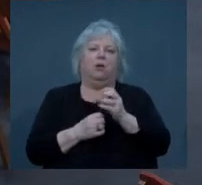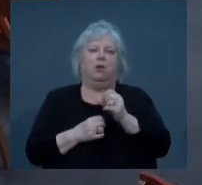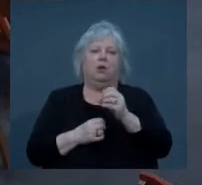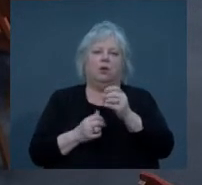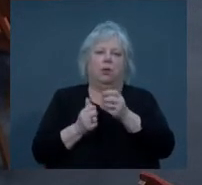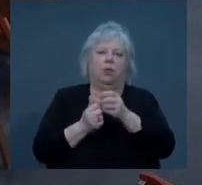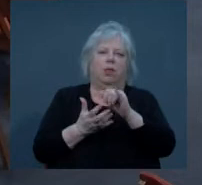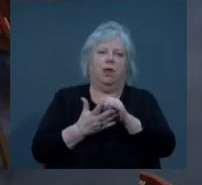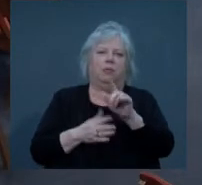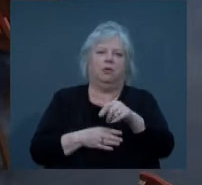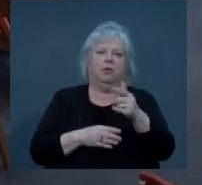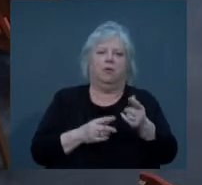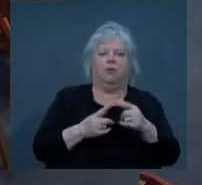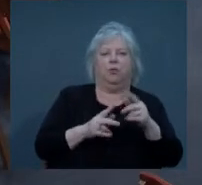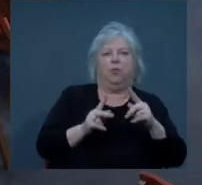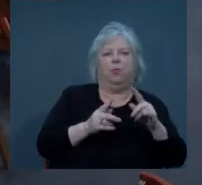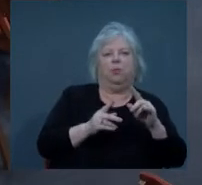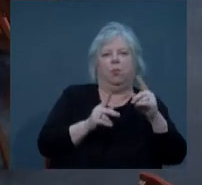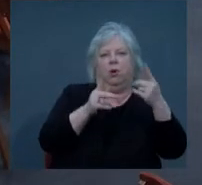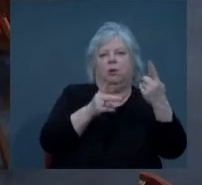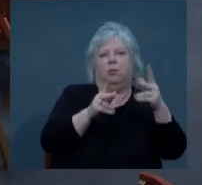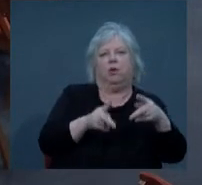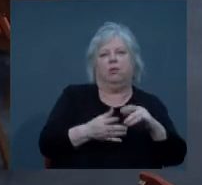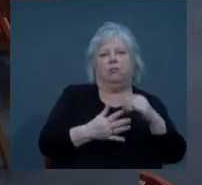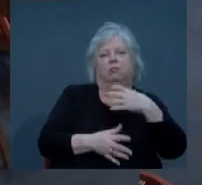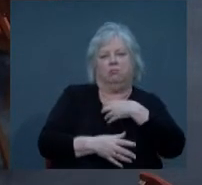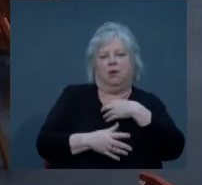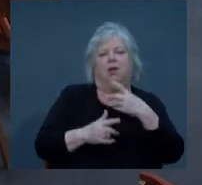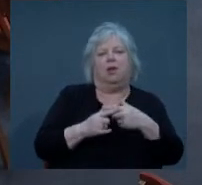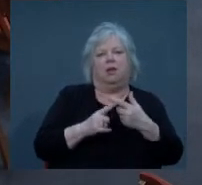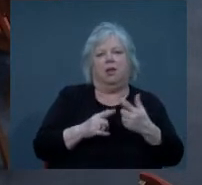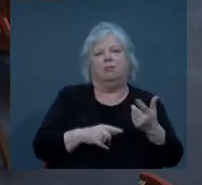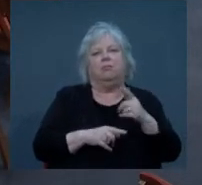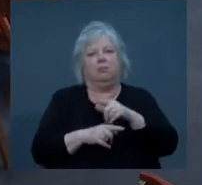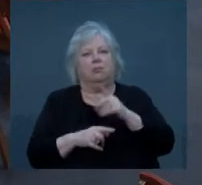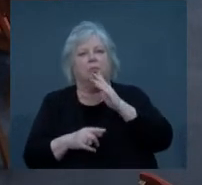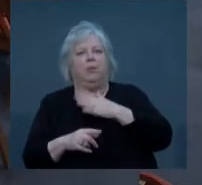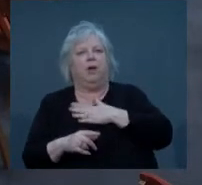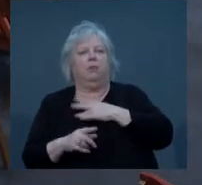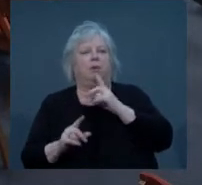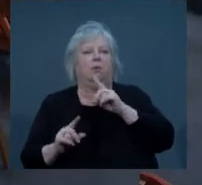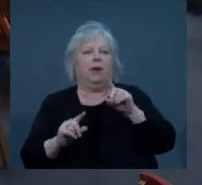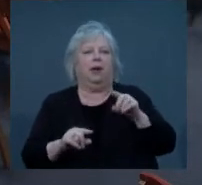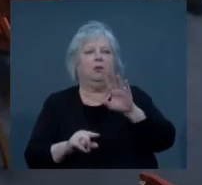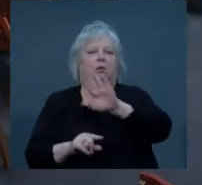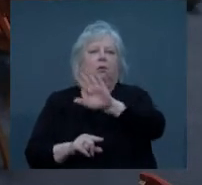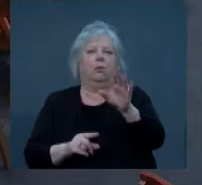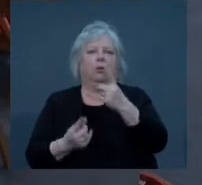we'll hear from the opposition and be ready to answer any of your questions. Thank you.